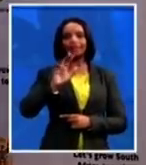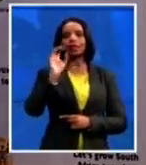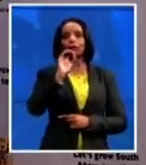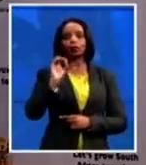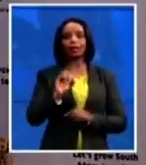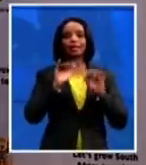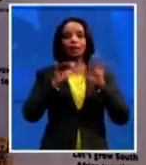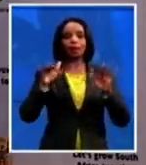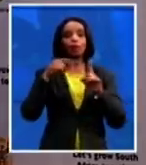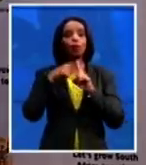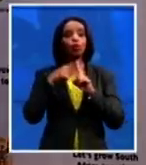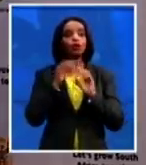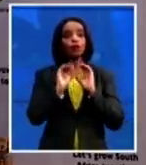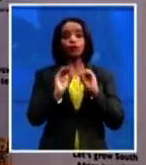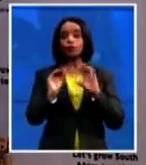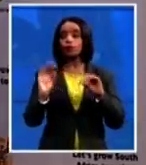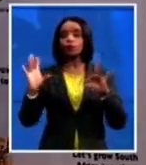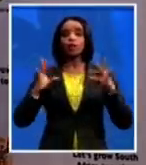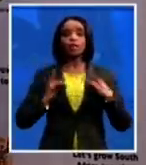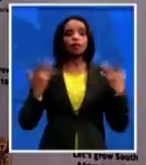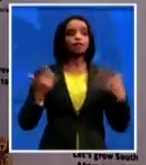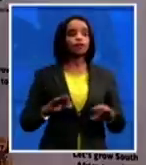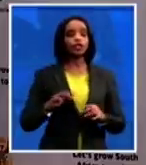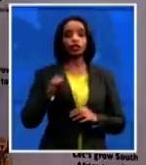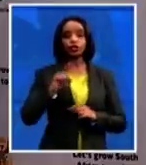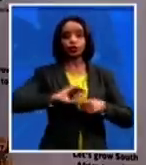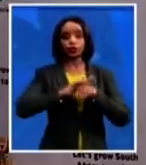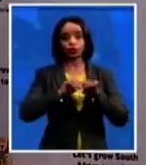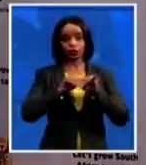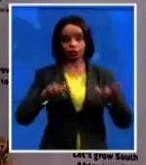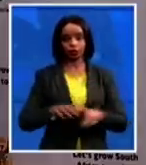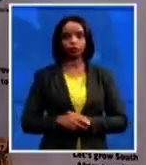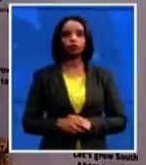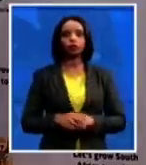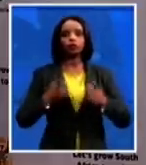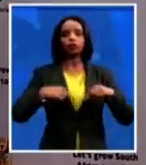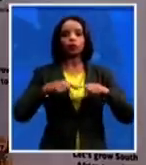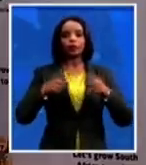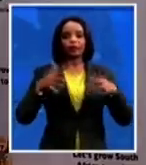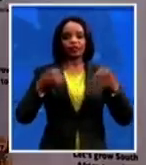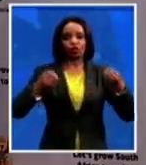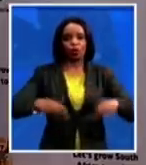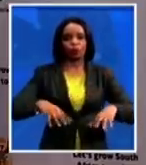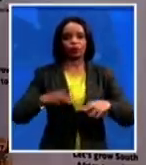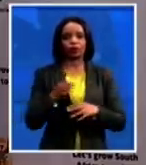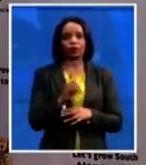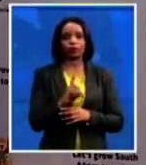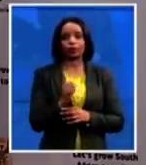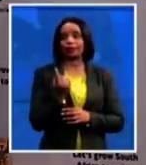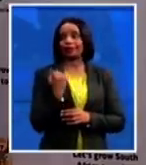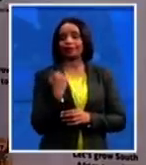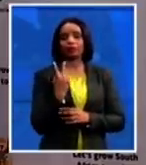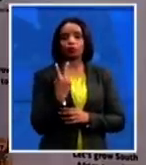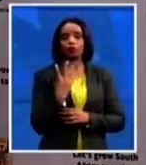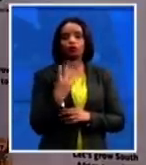also lost 36 people to COVID-19 related complications in the last 24 hours. Vaccination